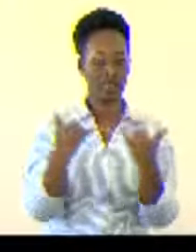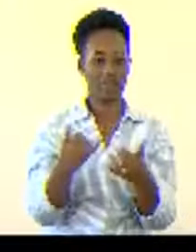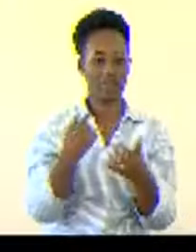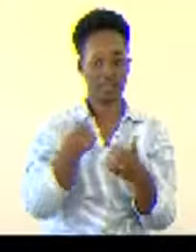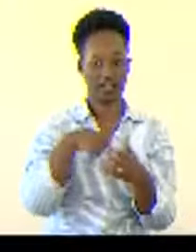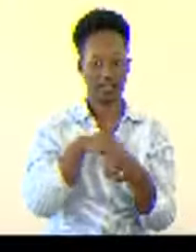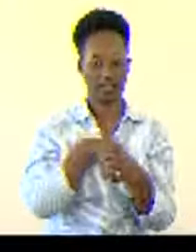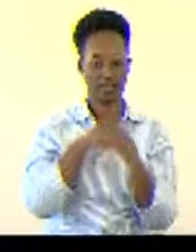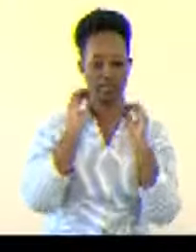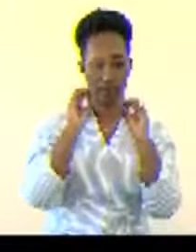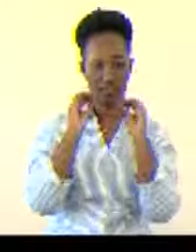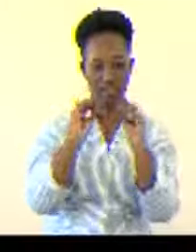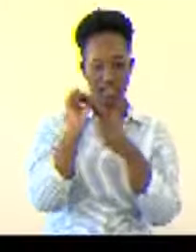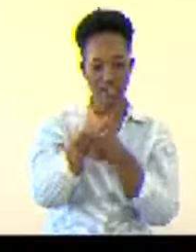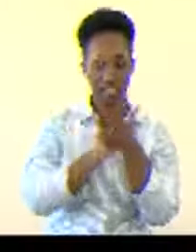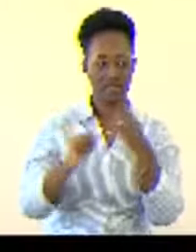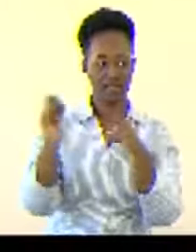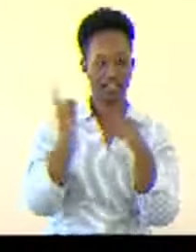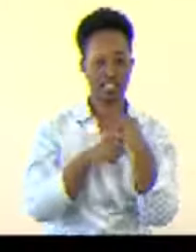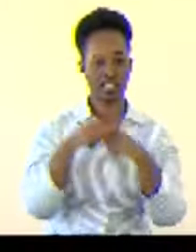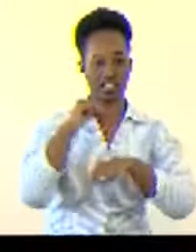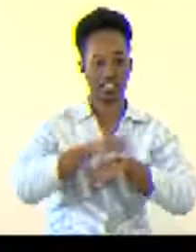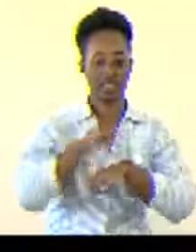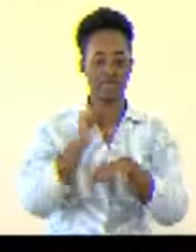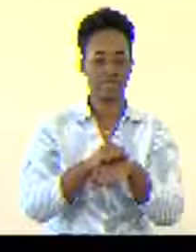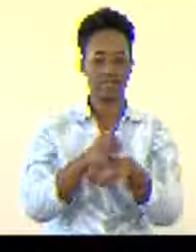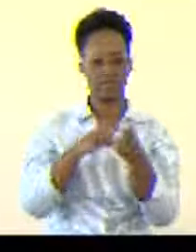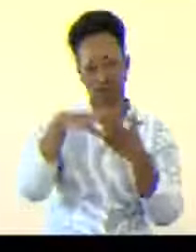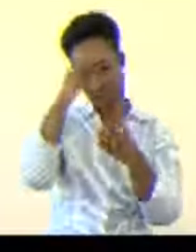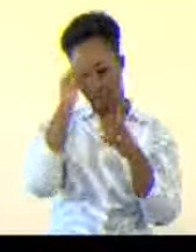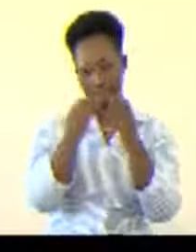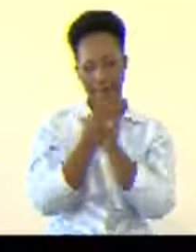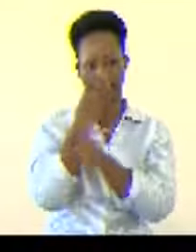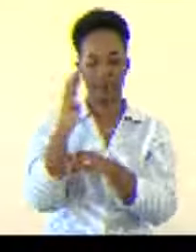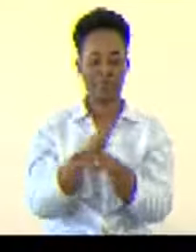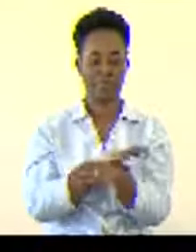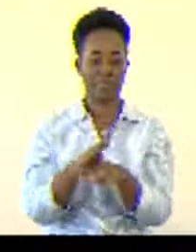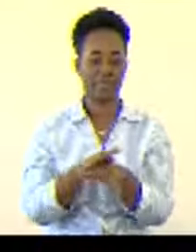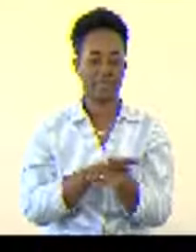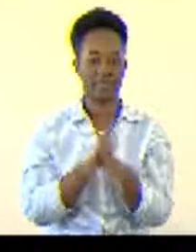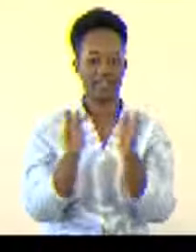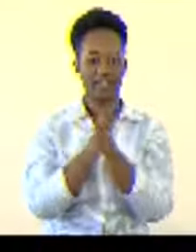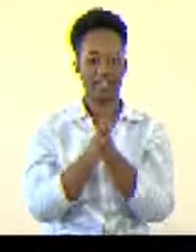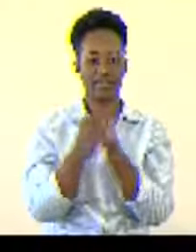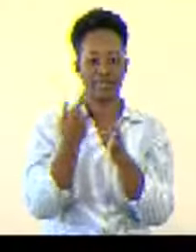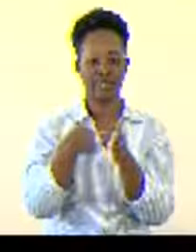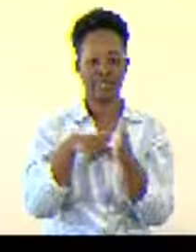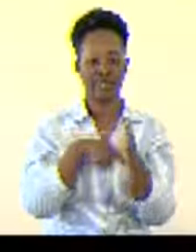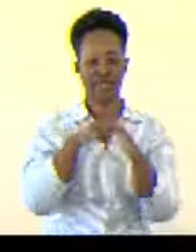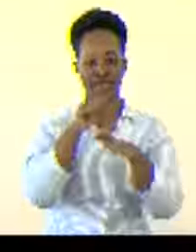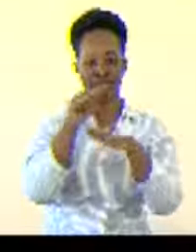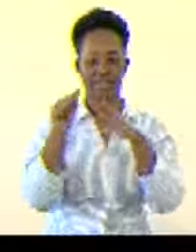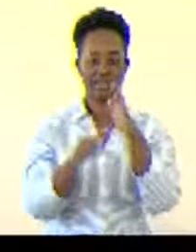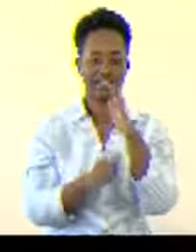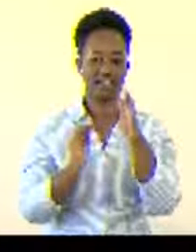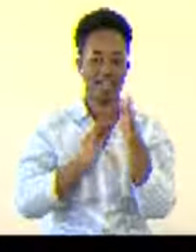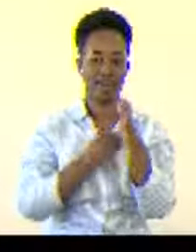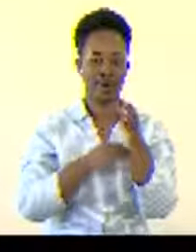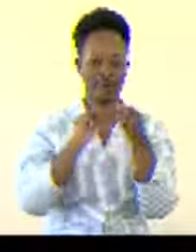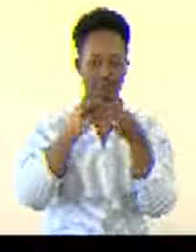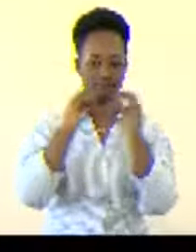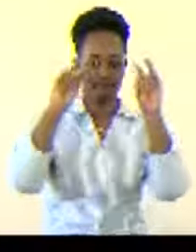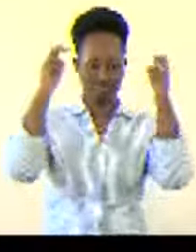Senior 6 class, Entrepreneurship. And still we are under our Unit 5, which